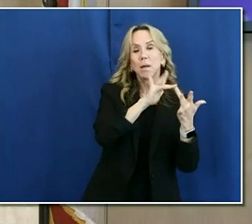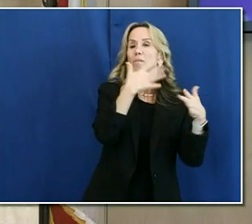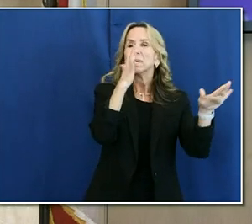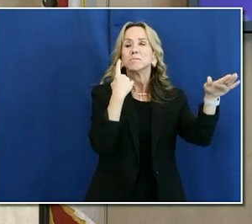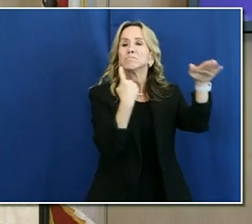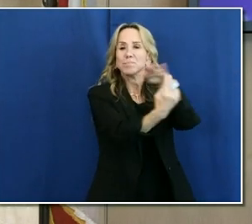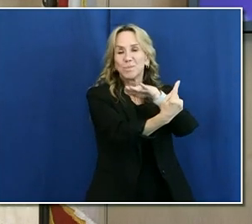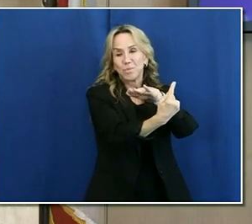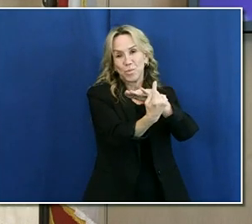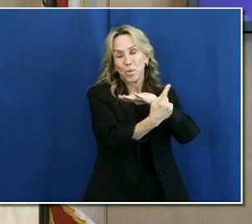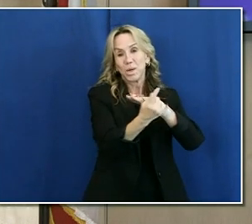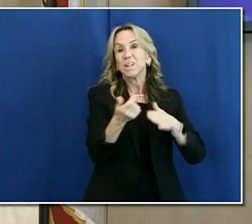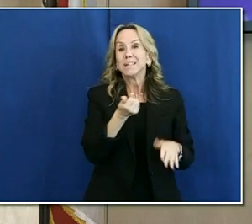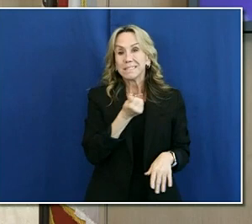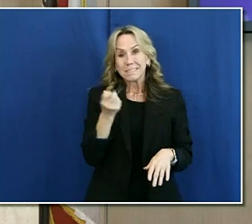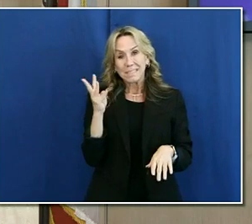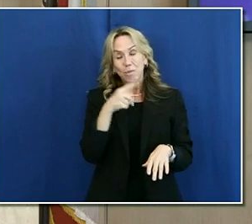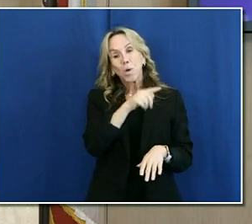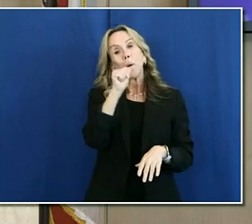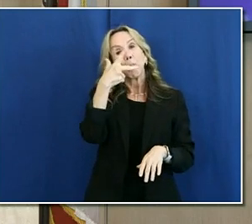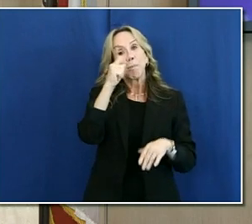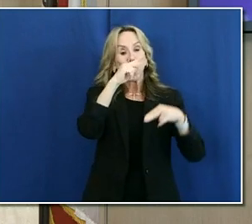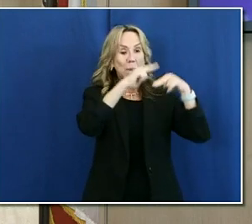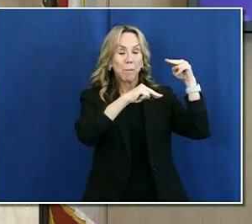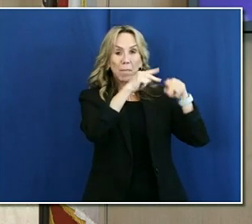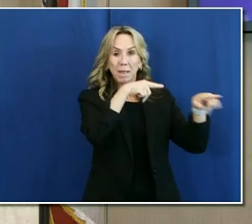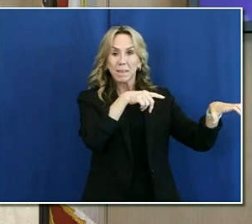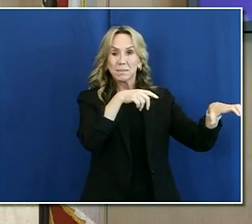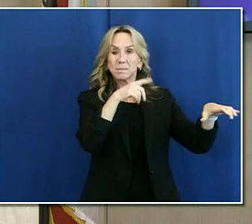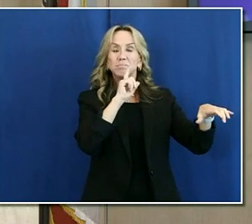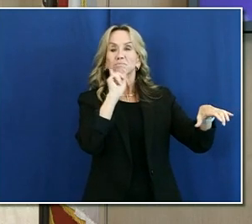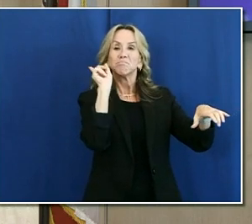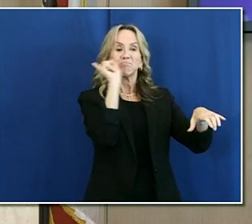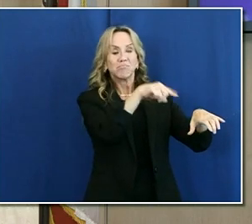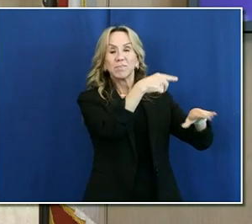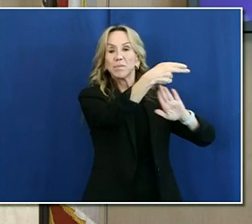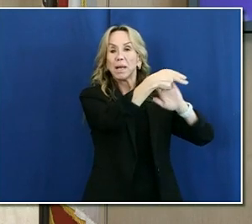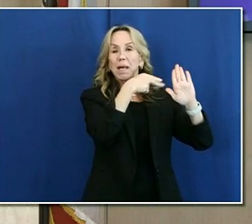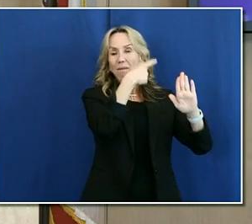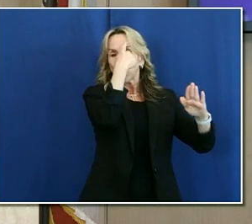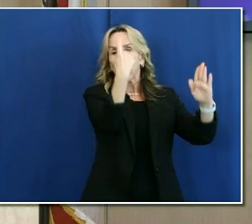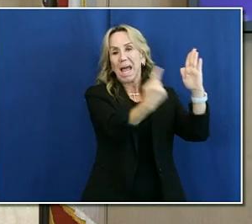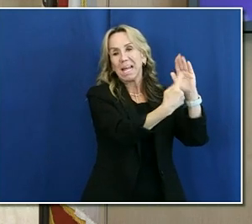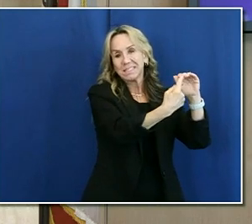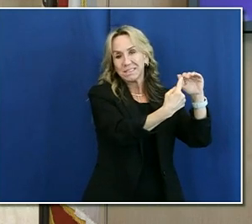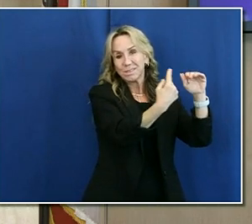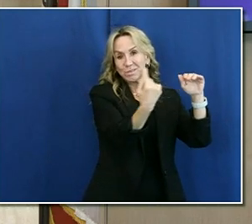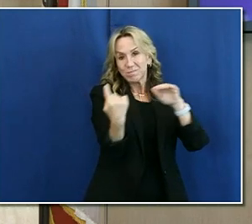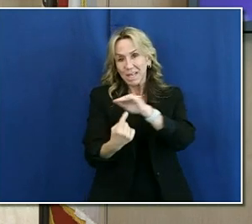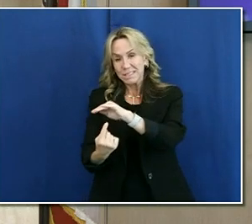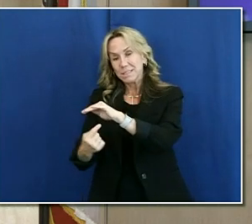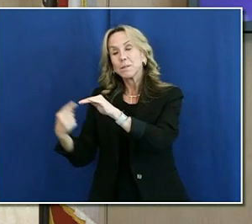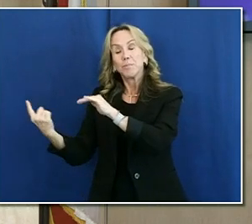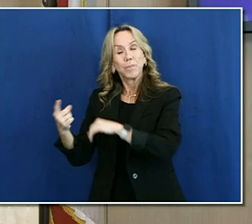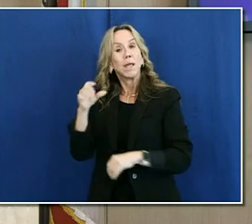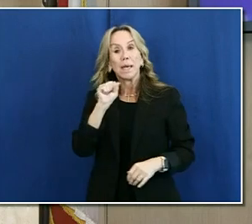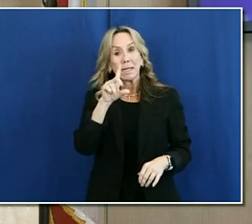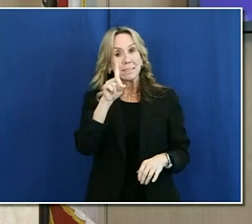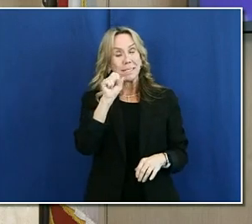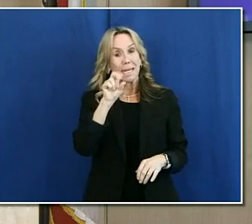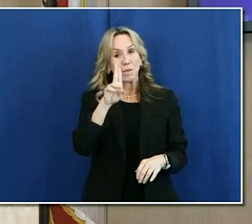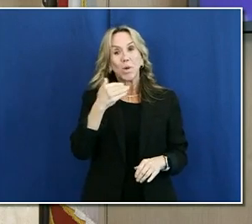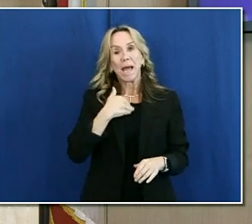Several campus apartment buildings have been designated as isolation spaces for confirmed cases. SDSU provides isolation kits for